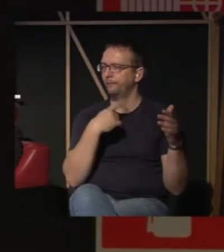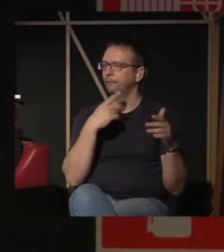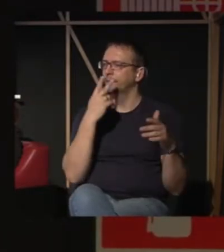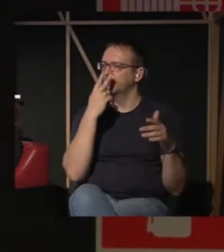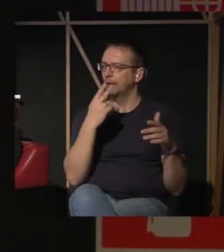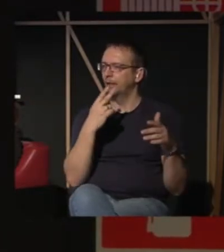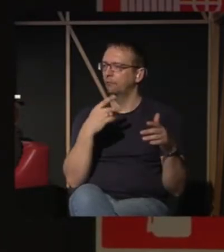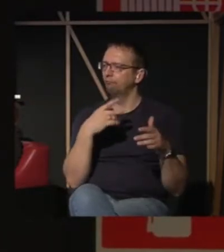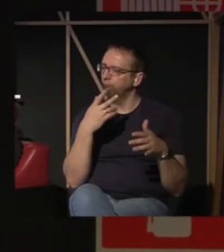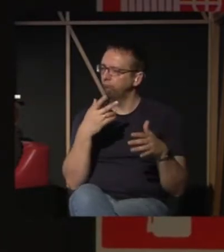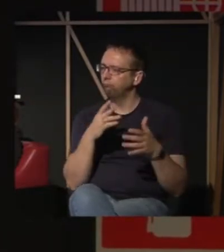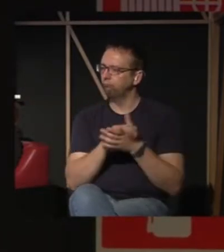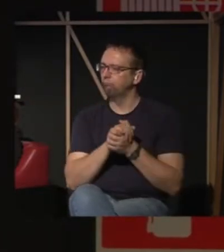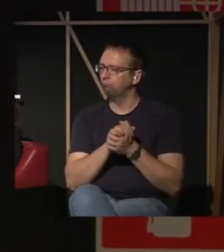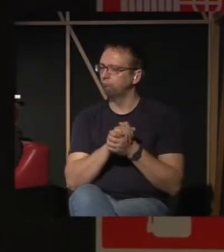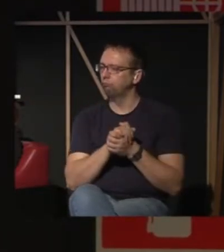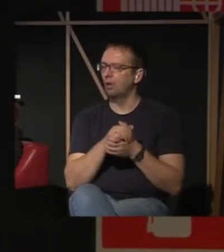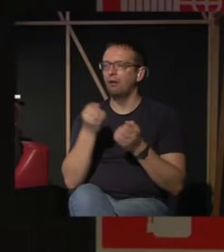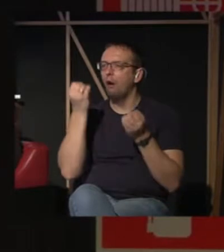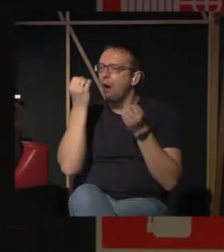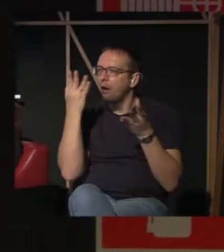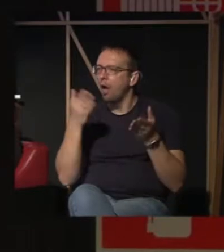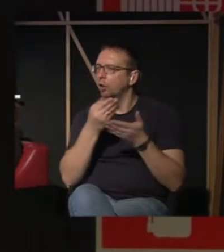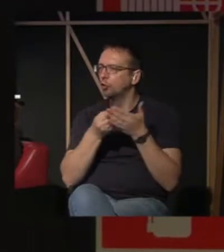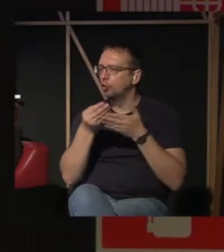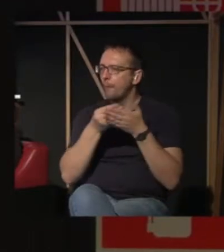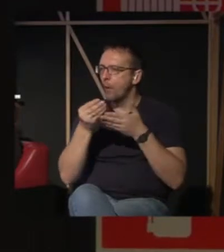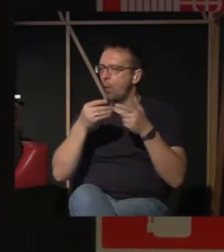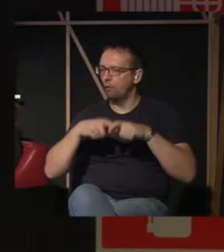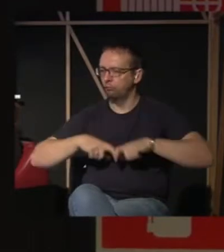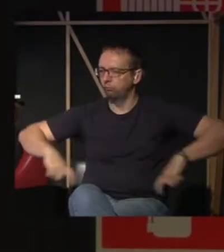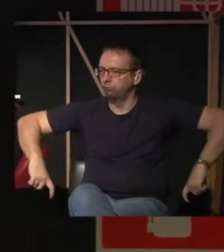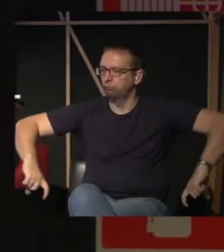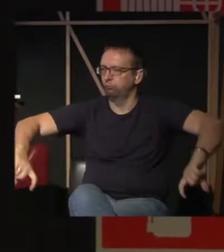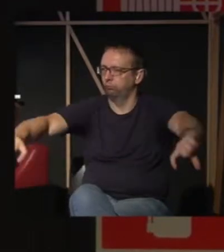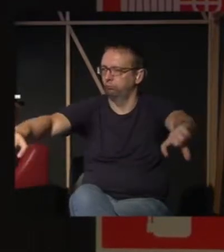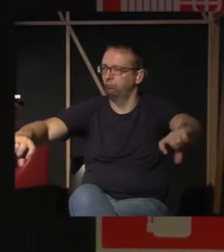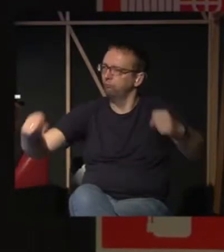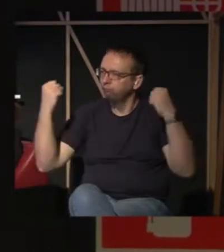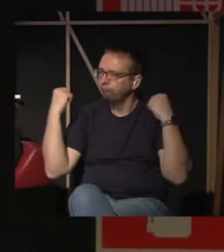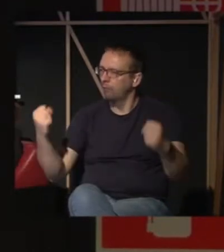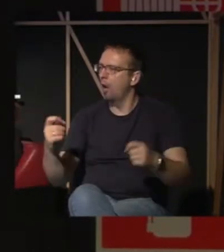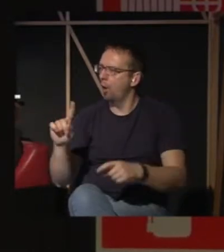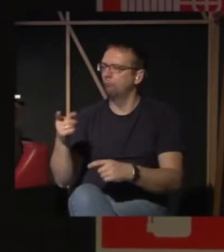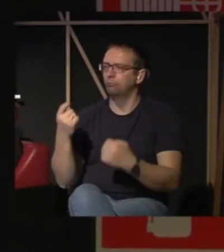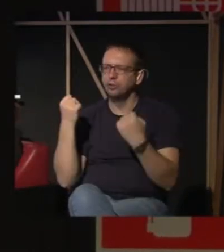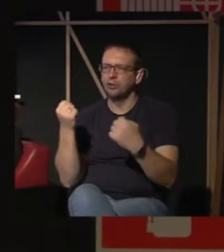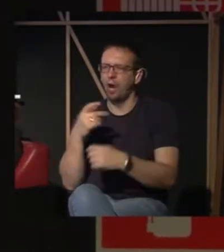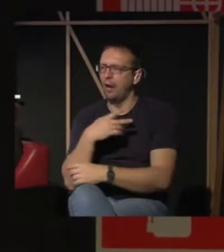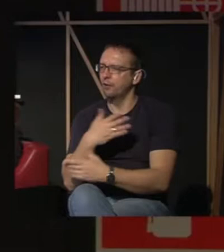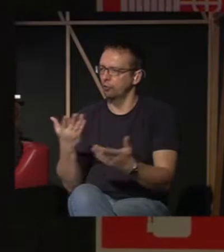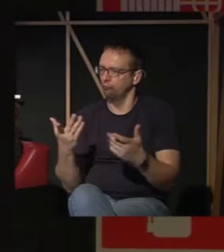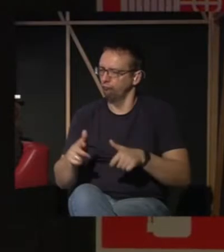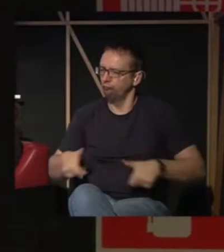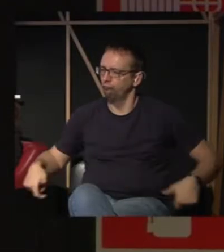the other two pictures are those of a signage so that people know where these accessible parking areas